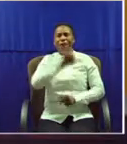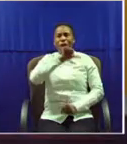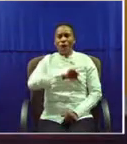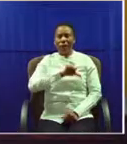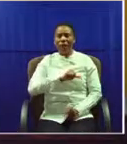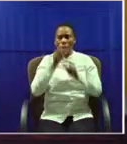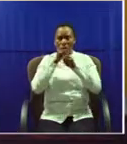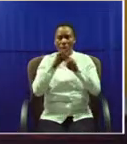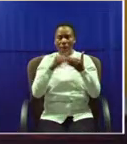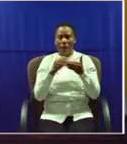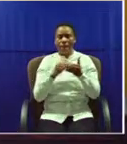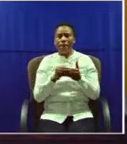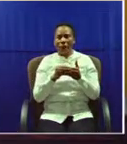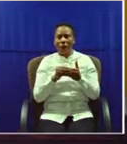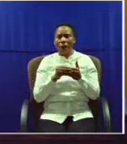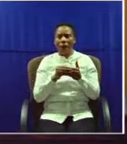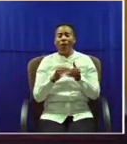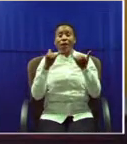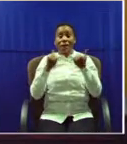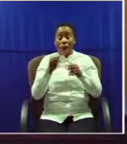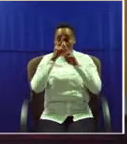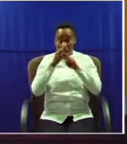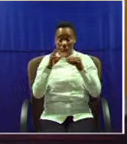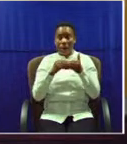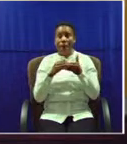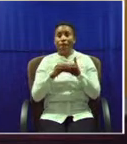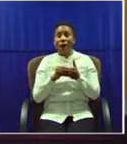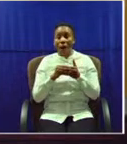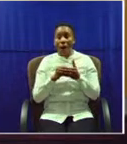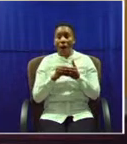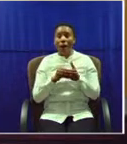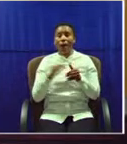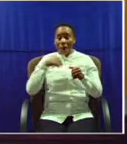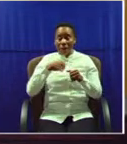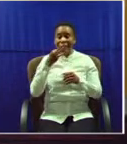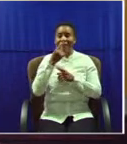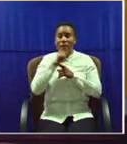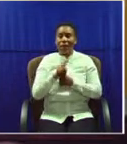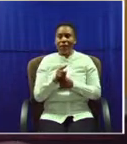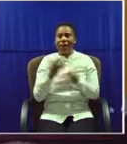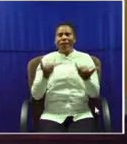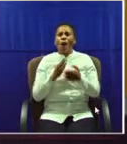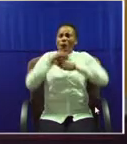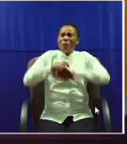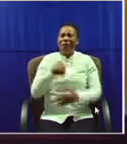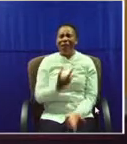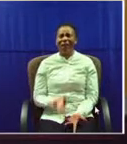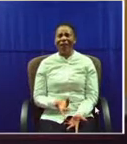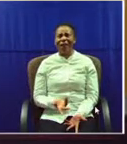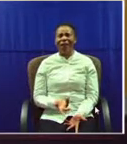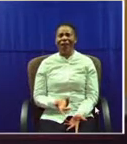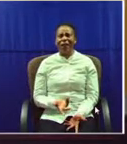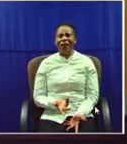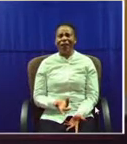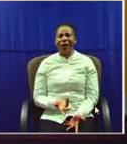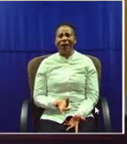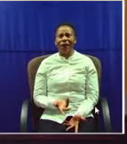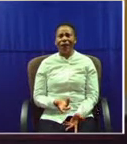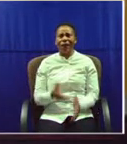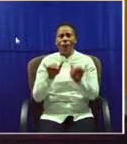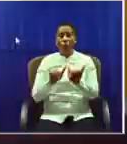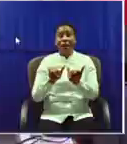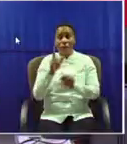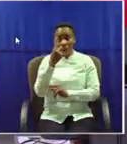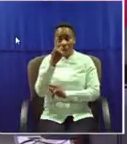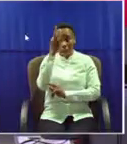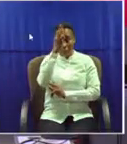members finish out their points. Now, Honorable Member, if I may say this, Honorable Member, wait a